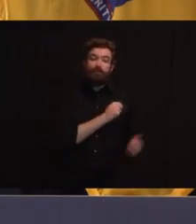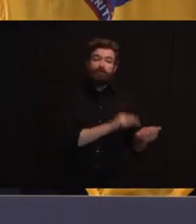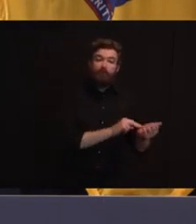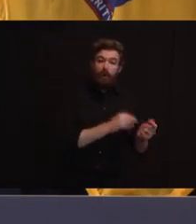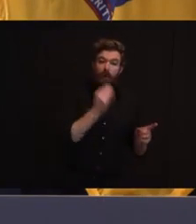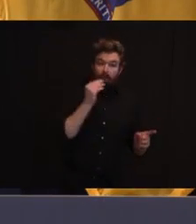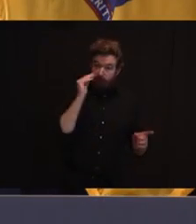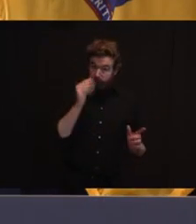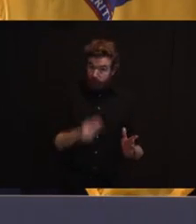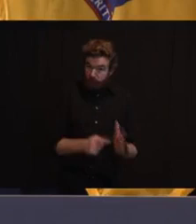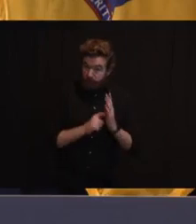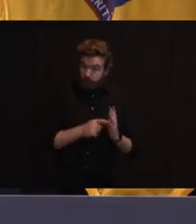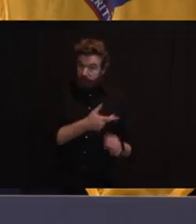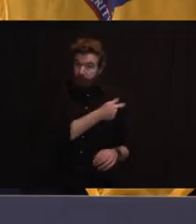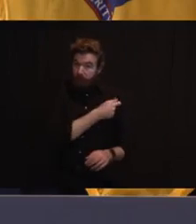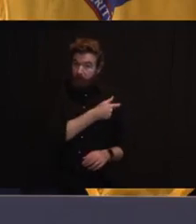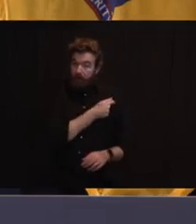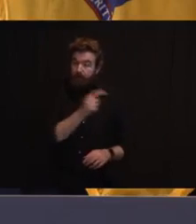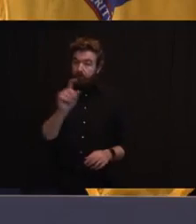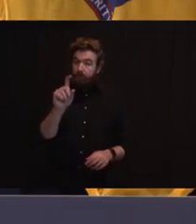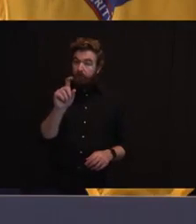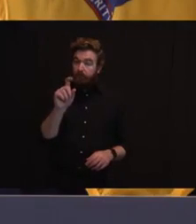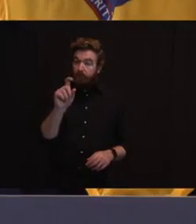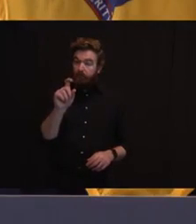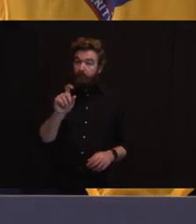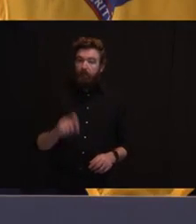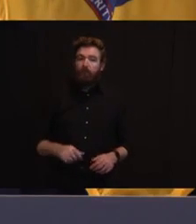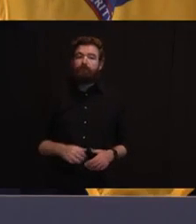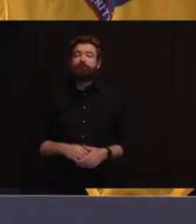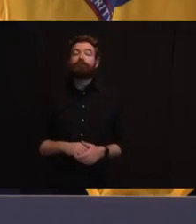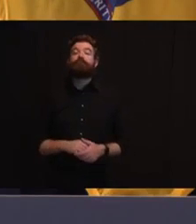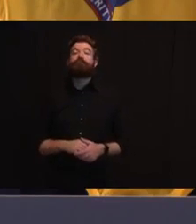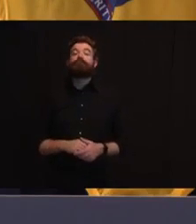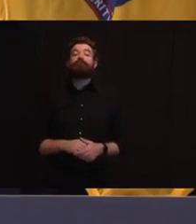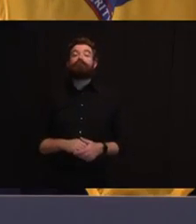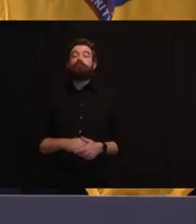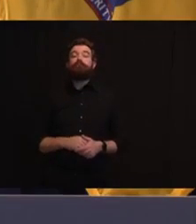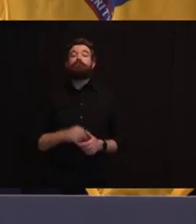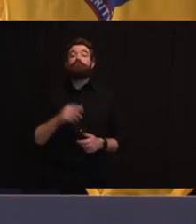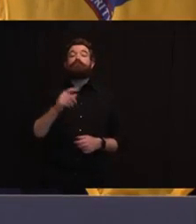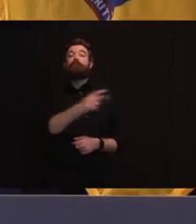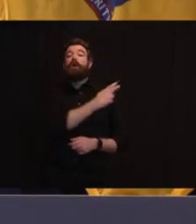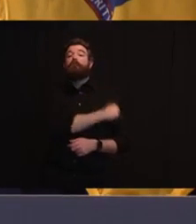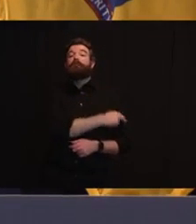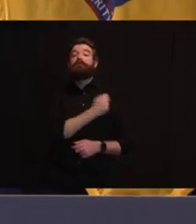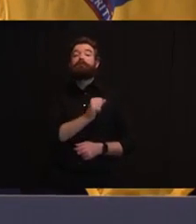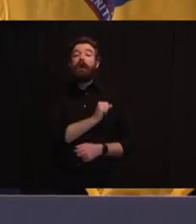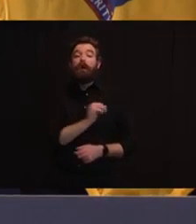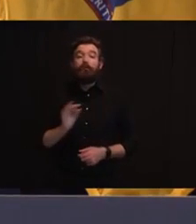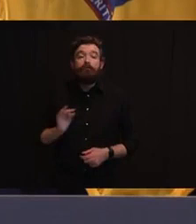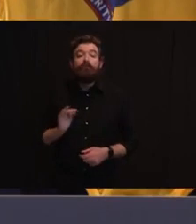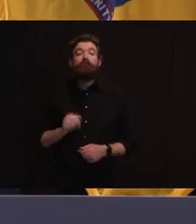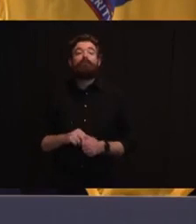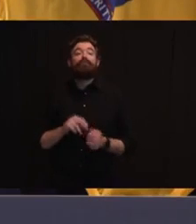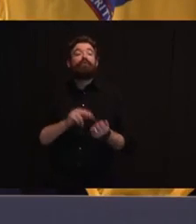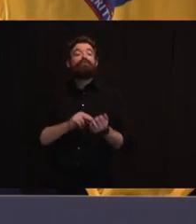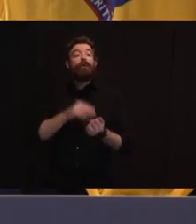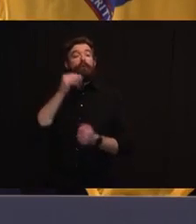what percentage of eligible hospital workers and long-term care employees have accepted the vaccine so far? Thank you very much.